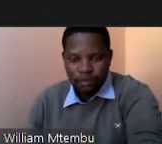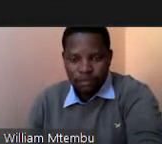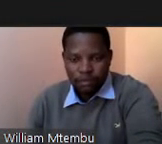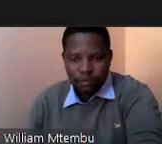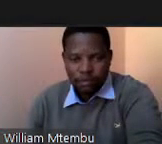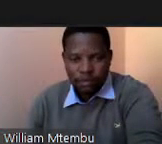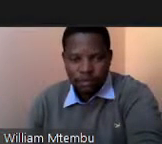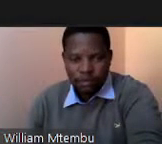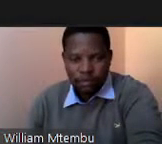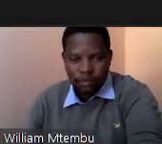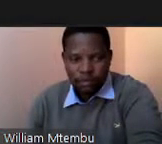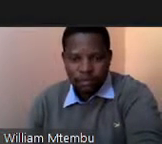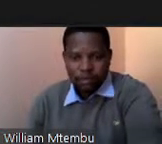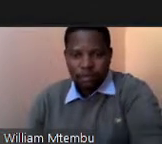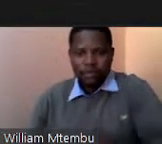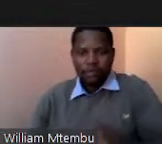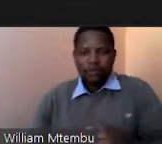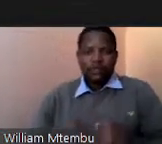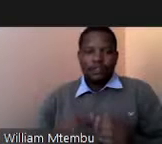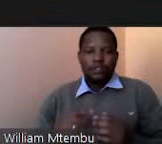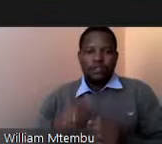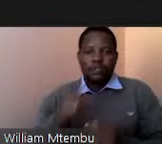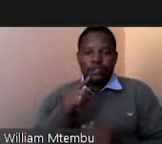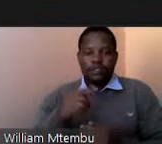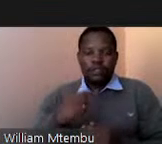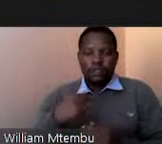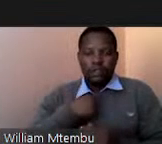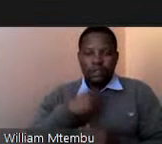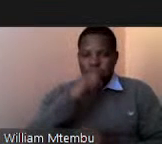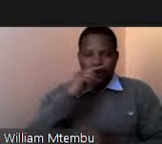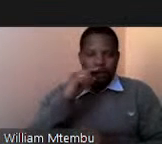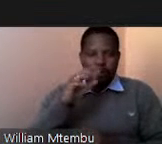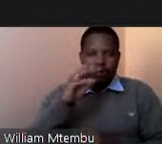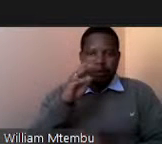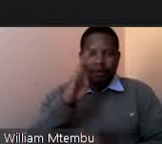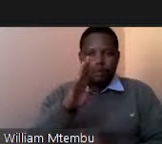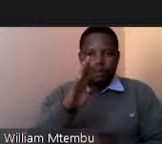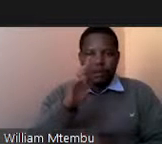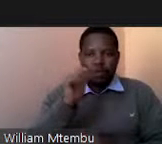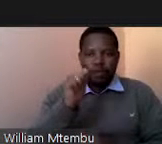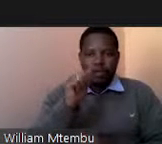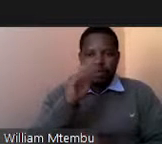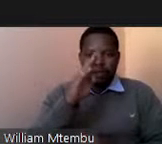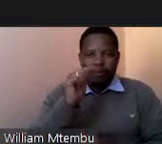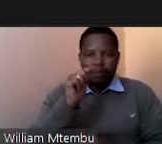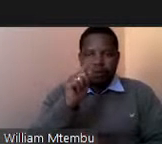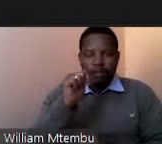It's Babalwa Mbambani, a rapporteur